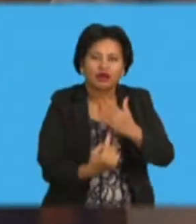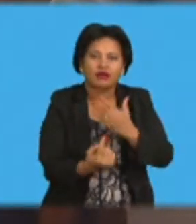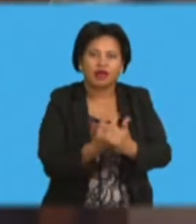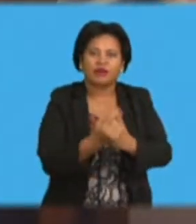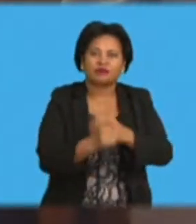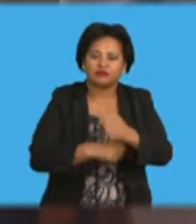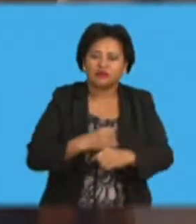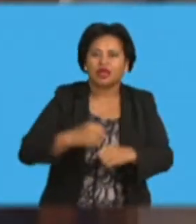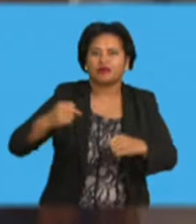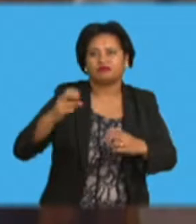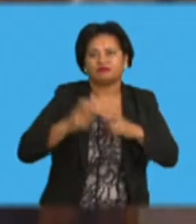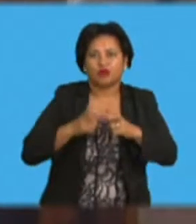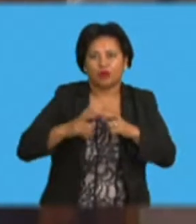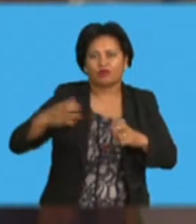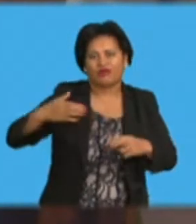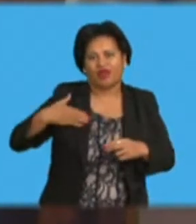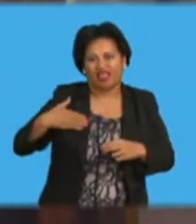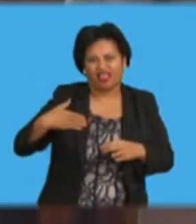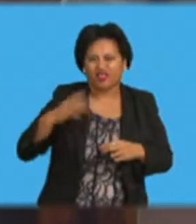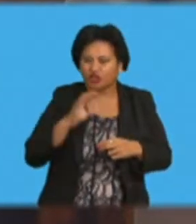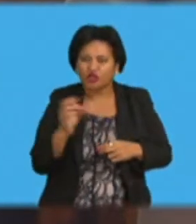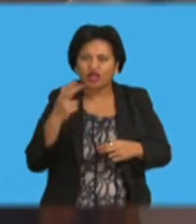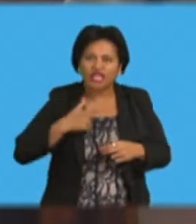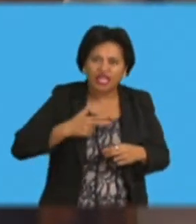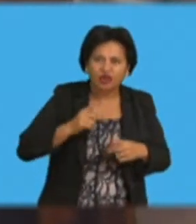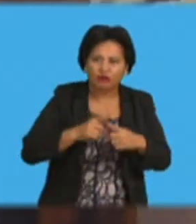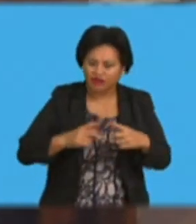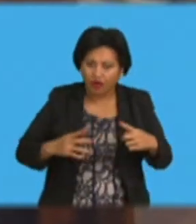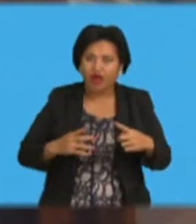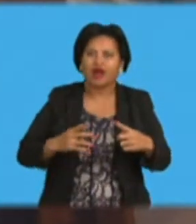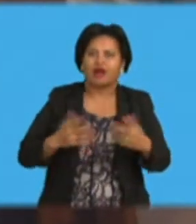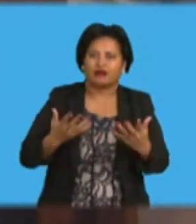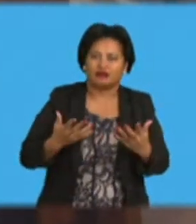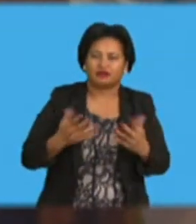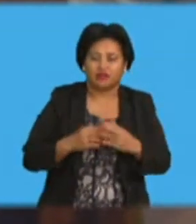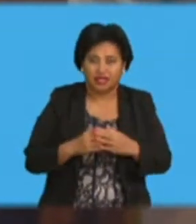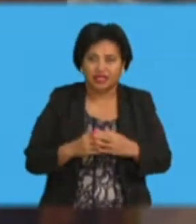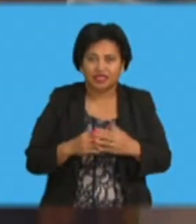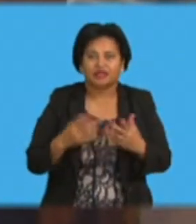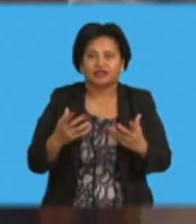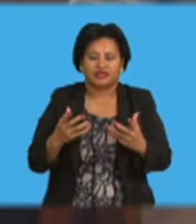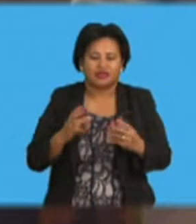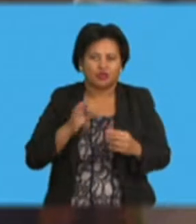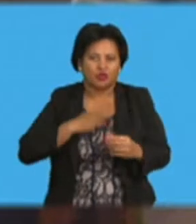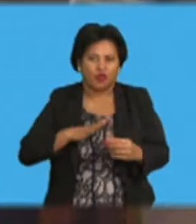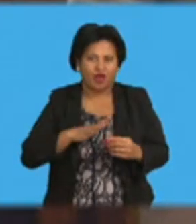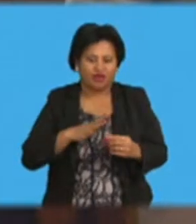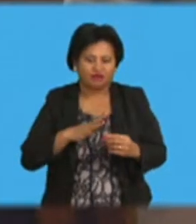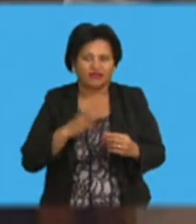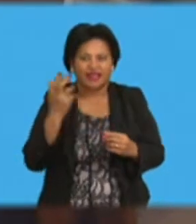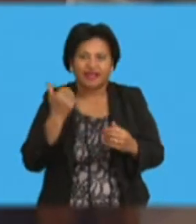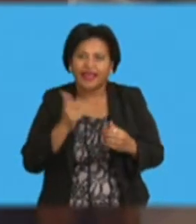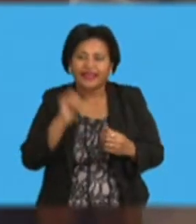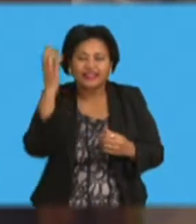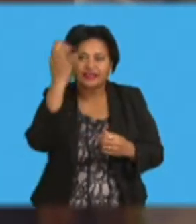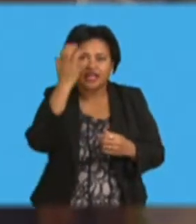places, people don't get hurt, they don't get injured and so forth. And secondly, the other aspect, the flip side of this, is that you want to make sure that people